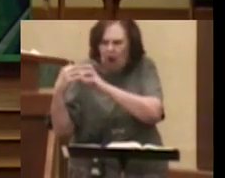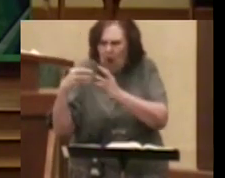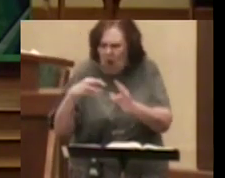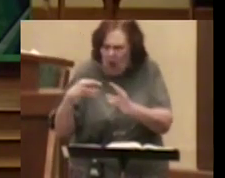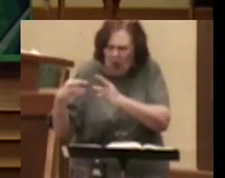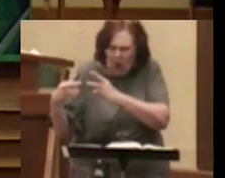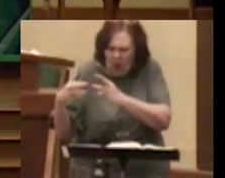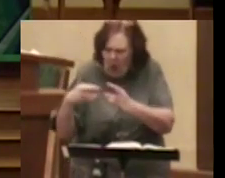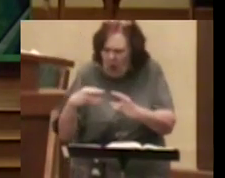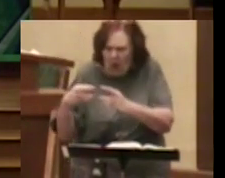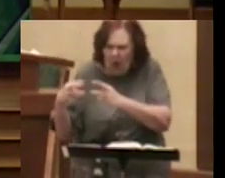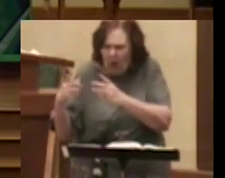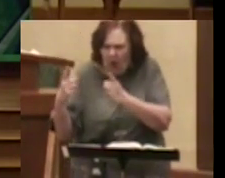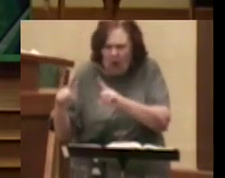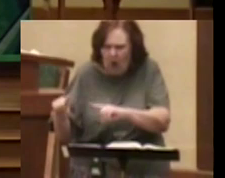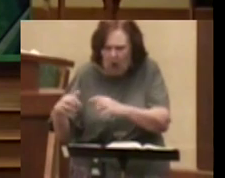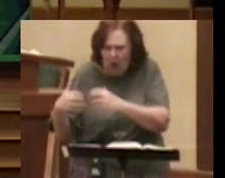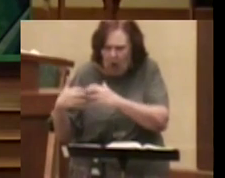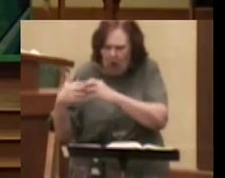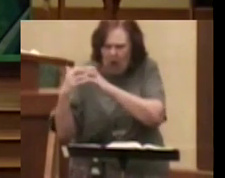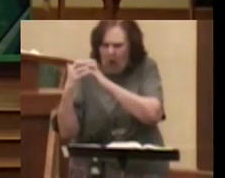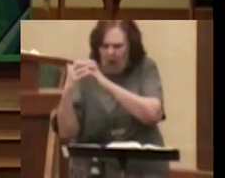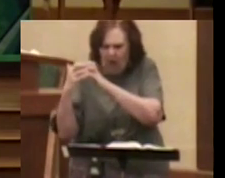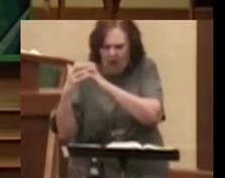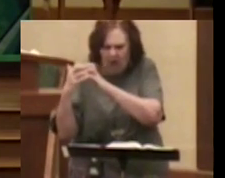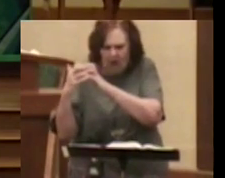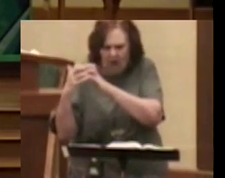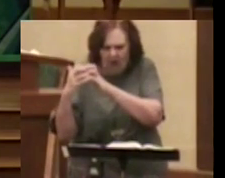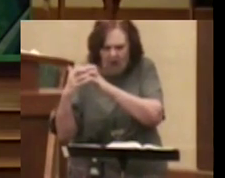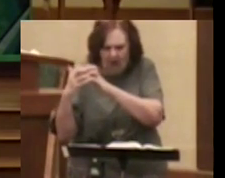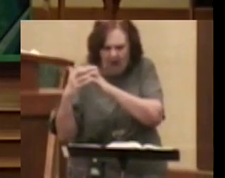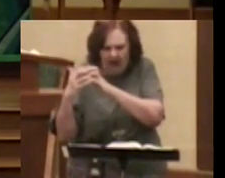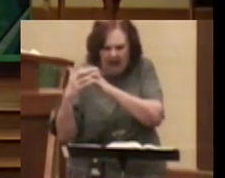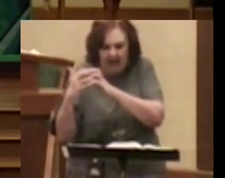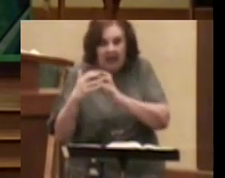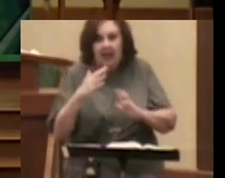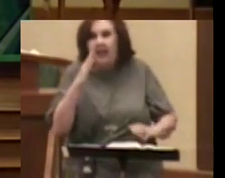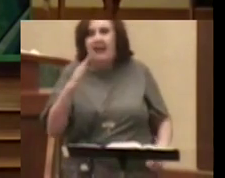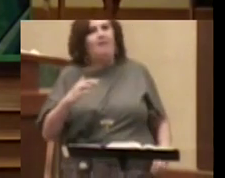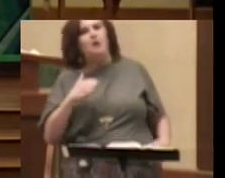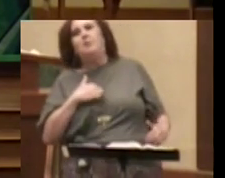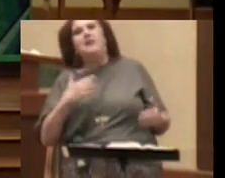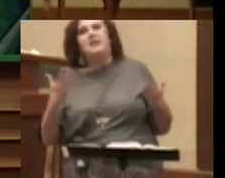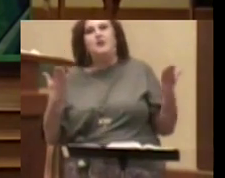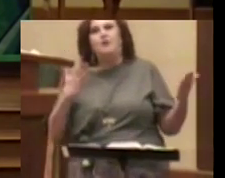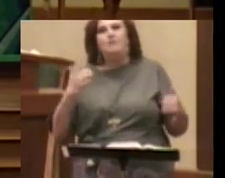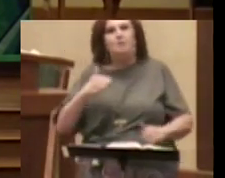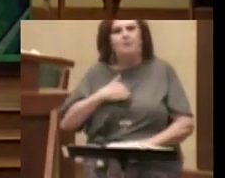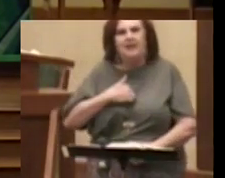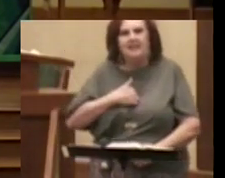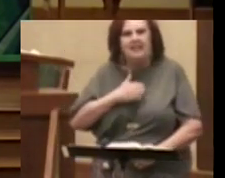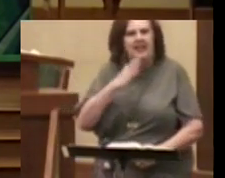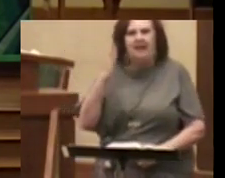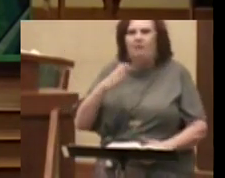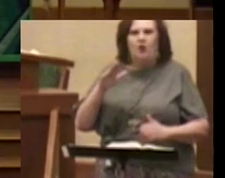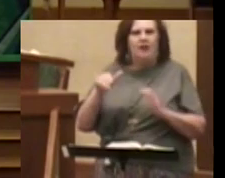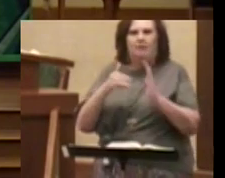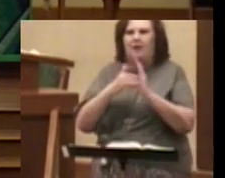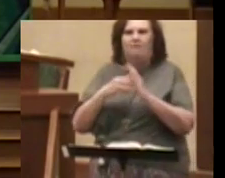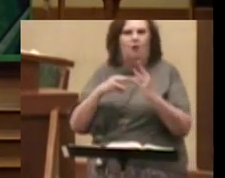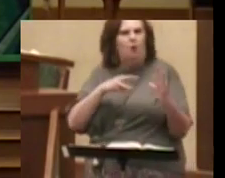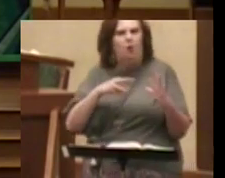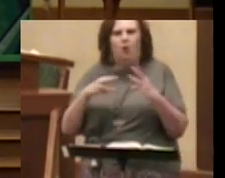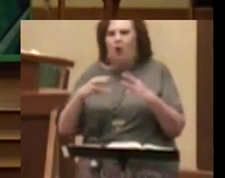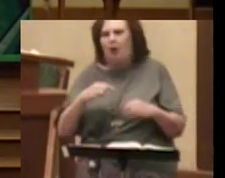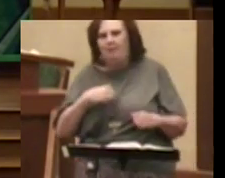rises up against me. Now, I've never served in the military, nor have I ever been in the midst of a war, but